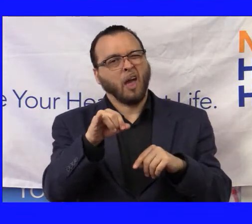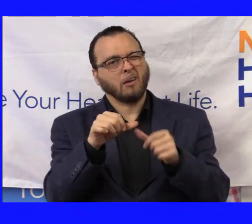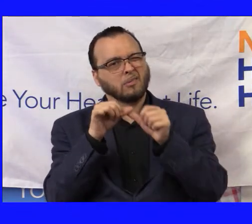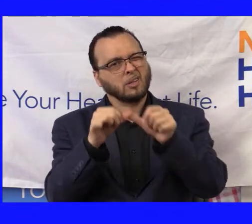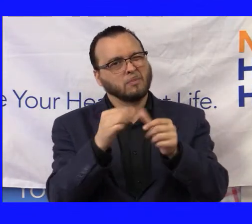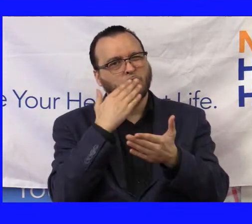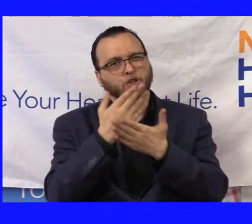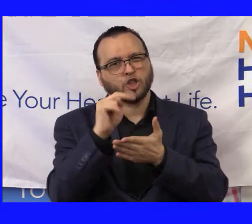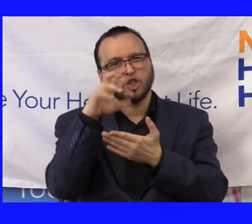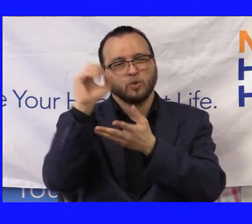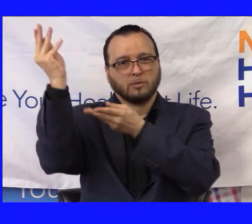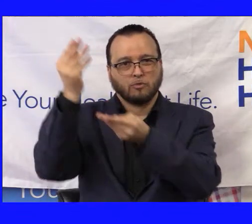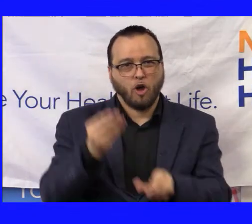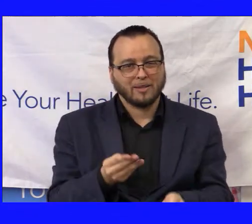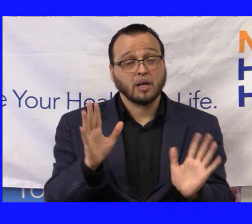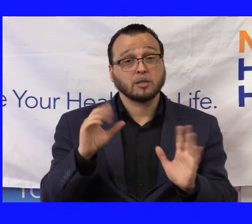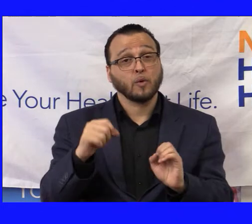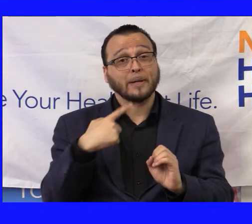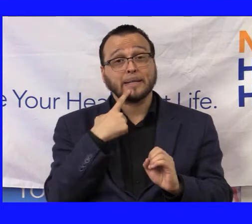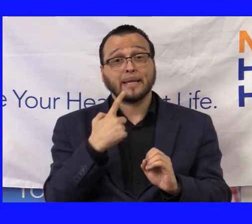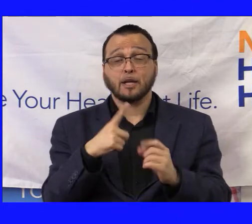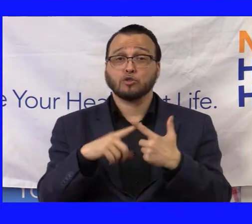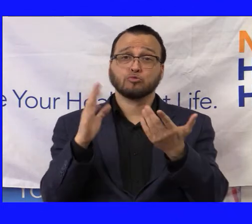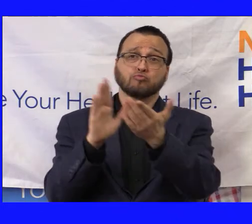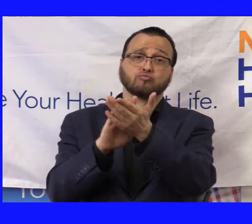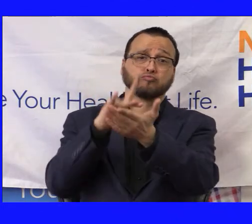say, to the great credit,